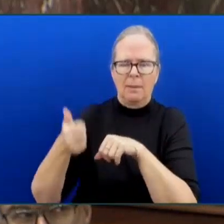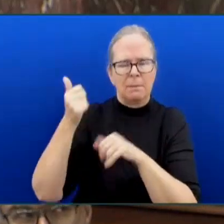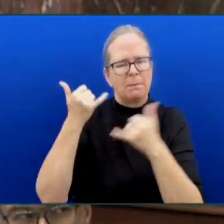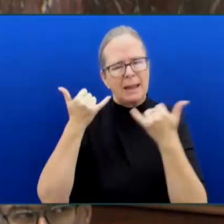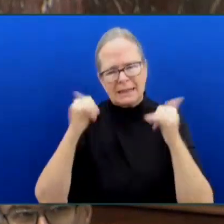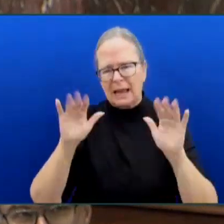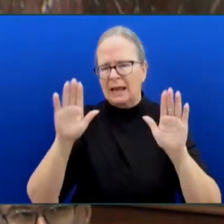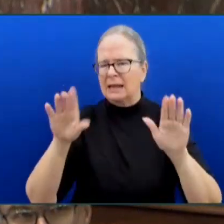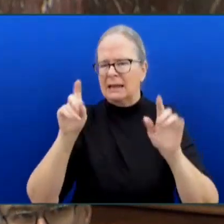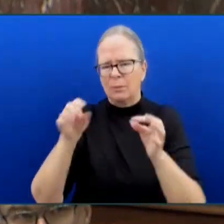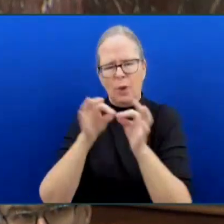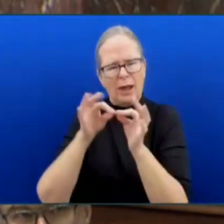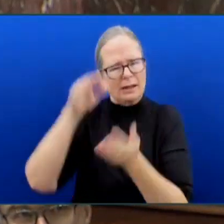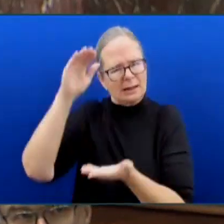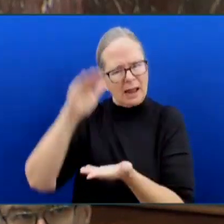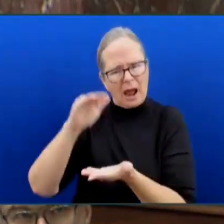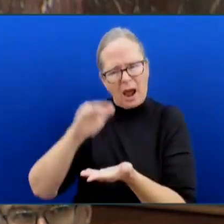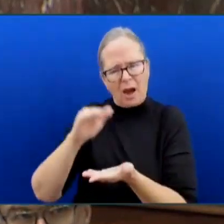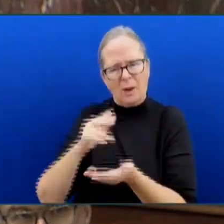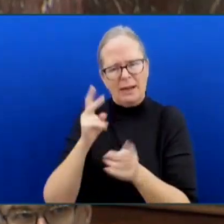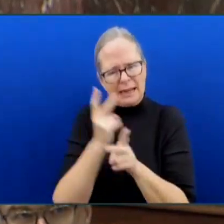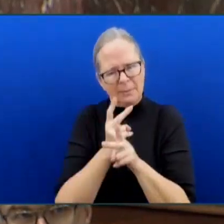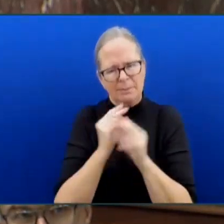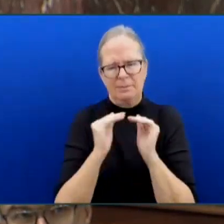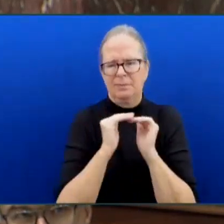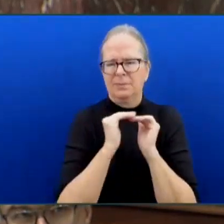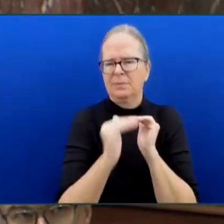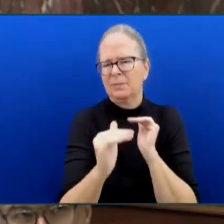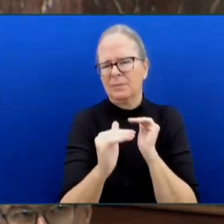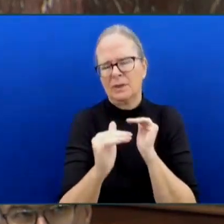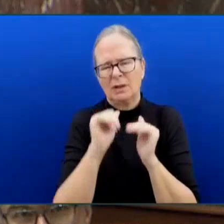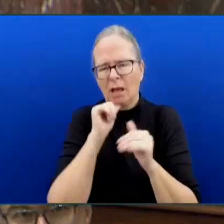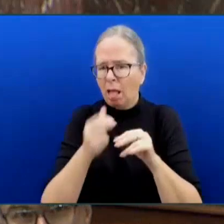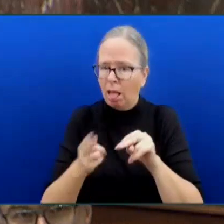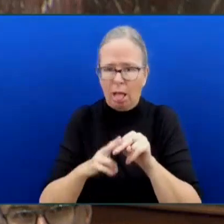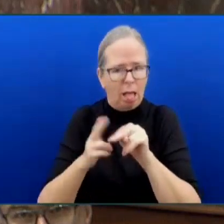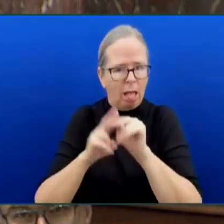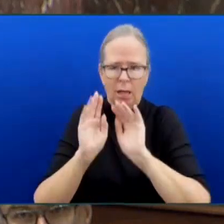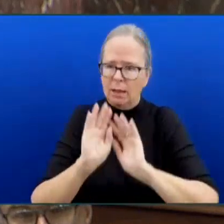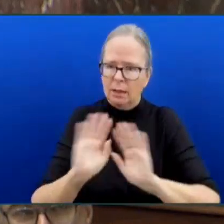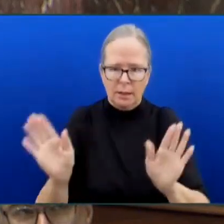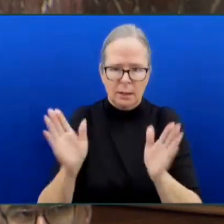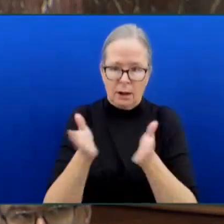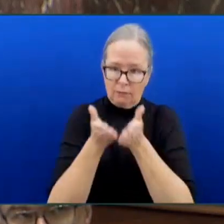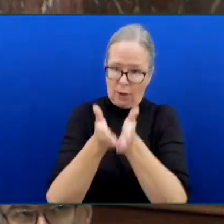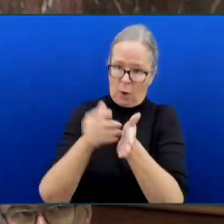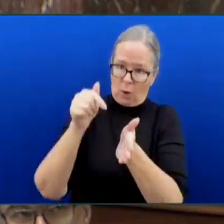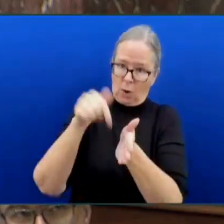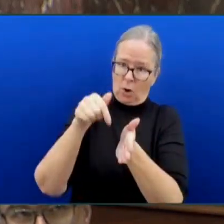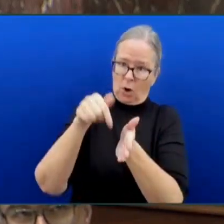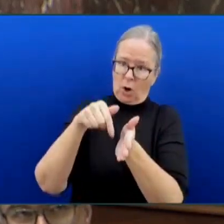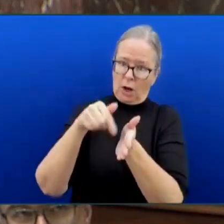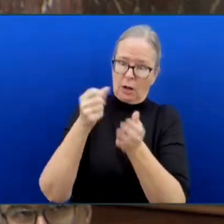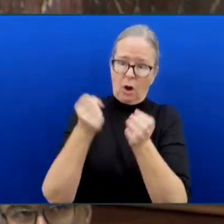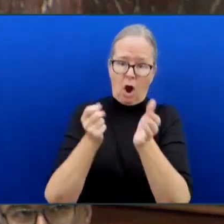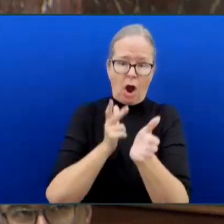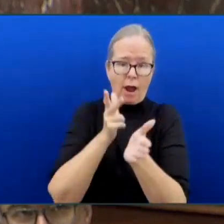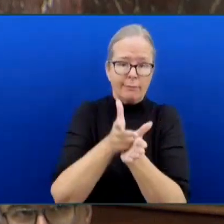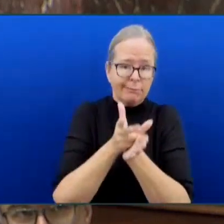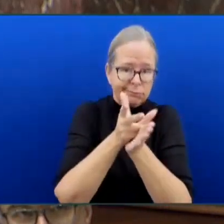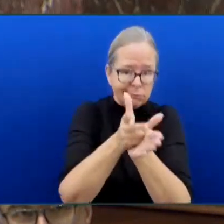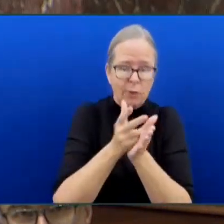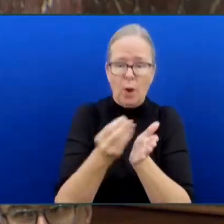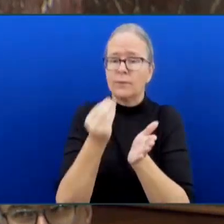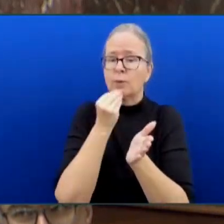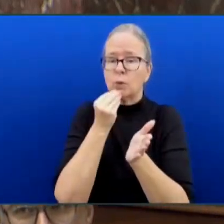preventing double-digit increases in fares. That would make the cost of everything go up on Vancouver Island and coastal communities.